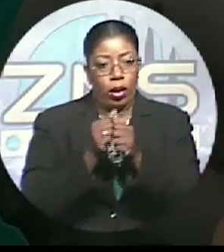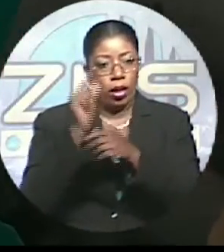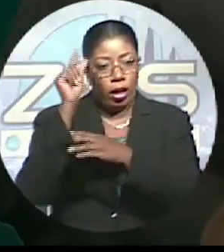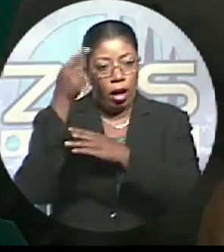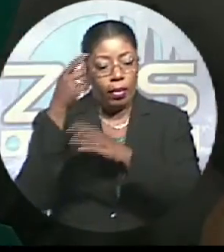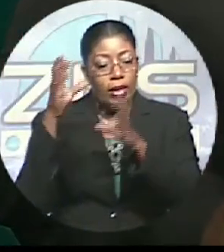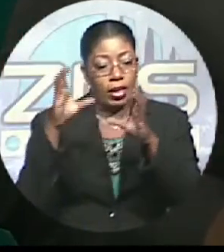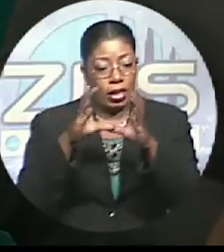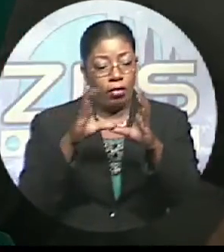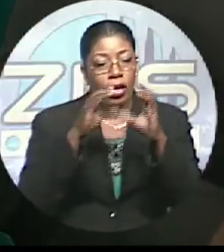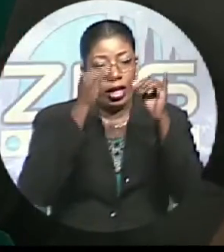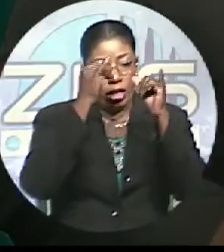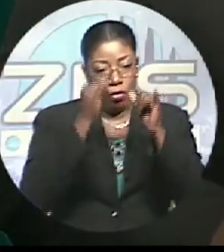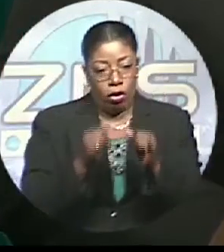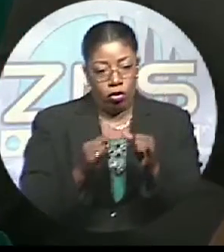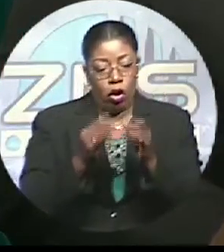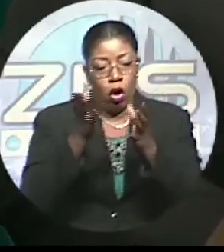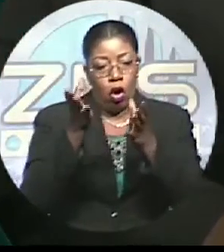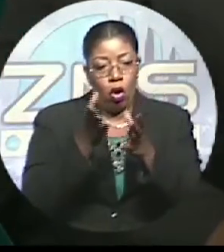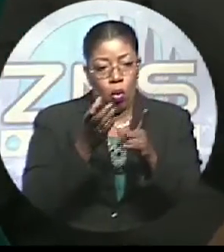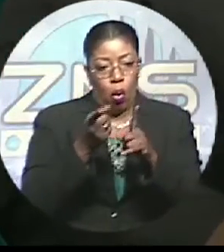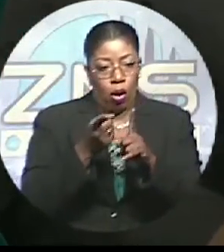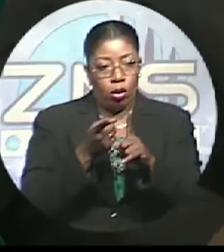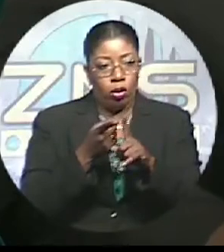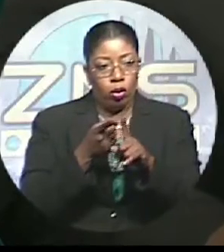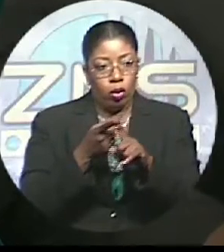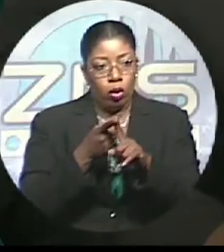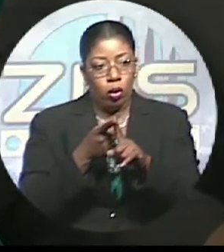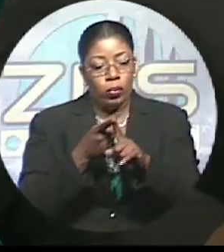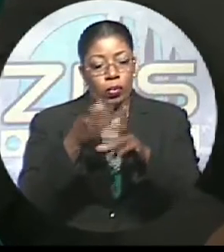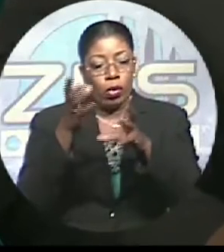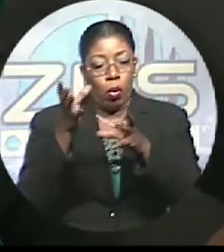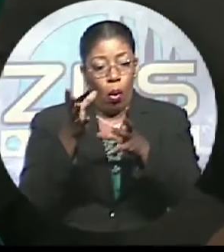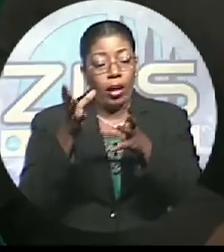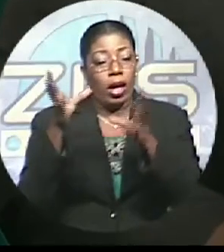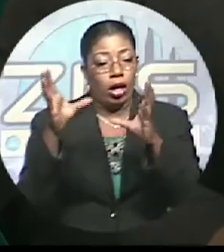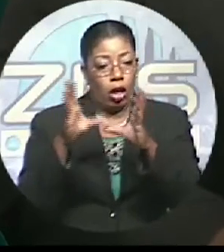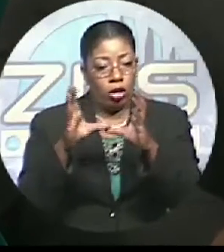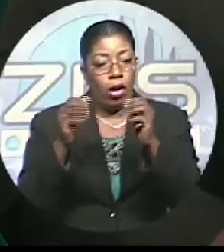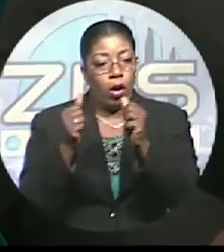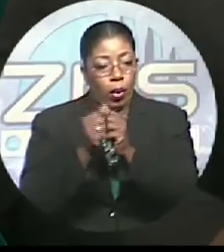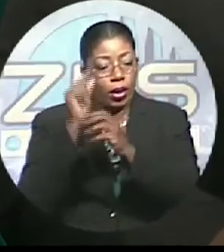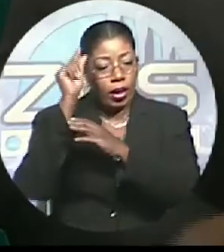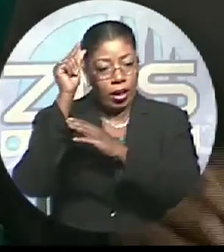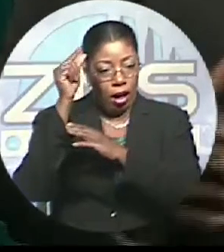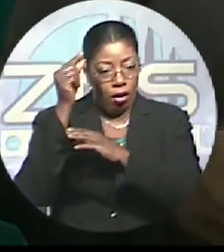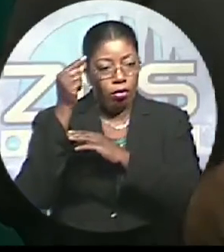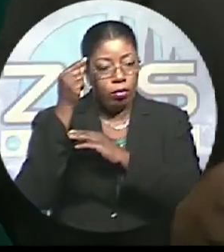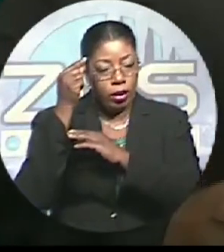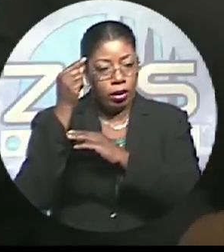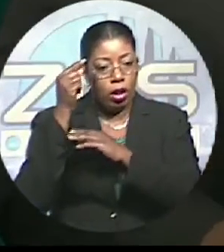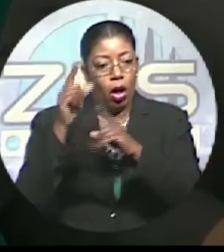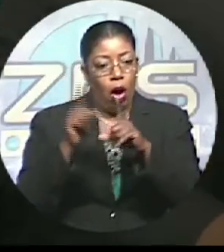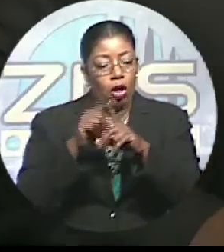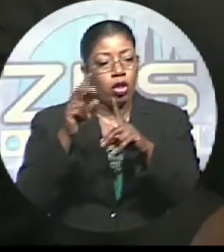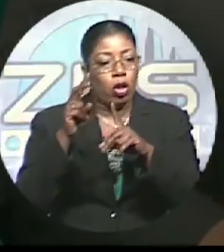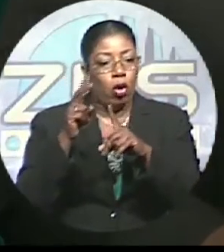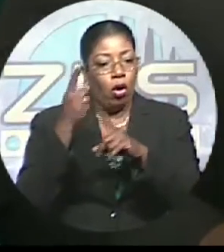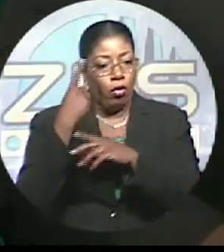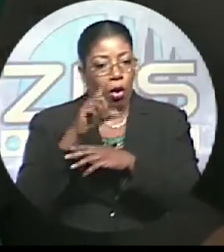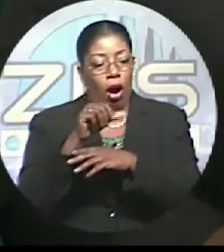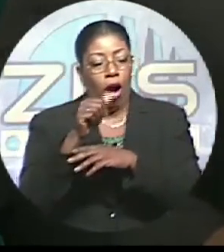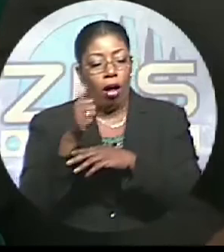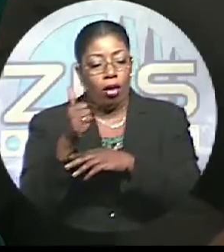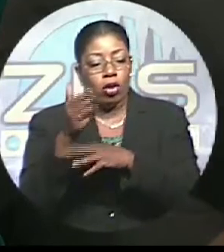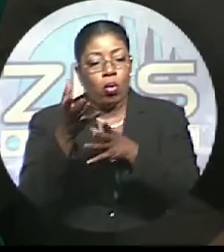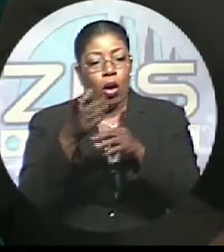is required for individuals who wish to tender for the award of a contract with the government or a public body. It also applies to those who wish